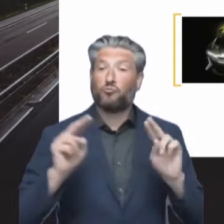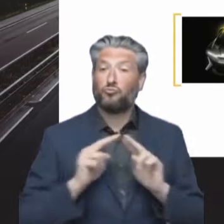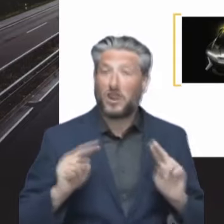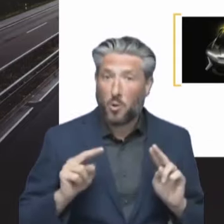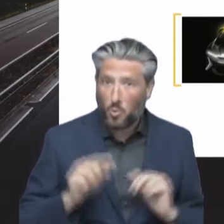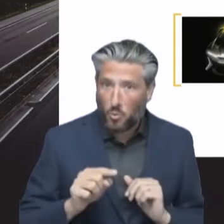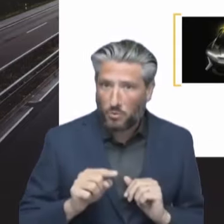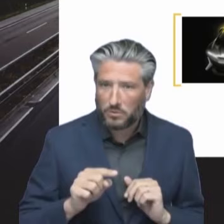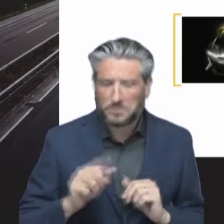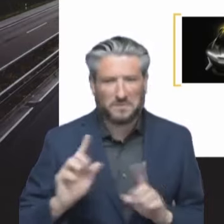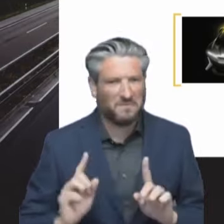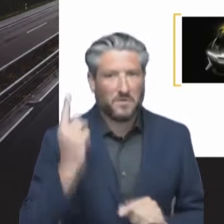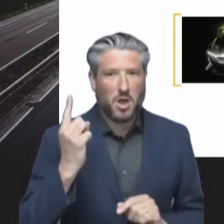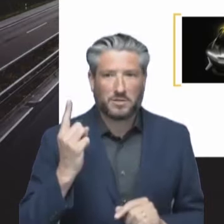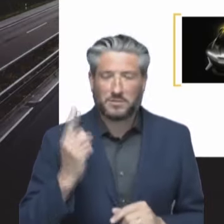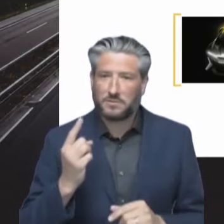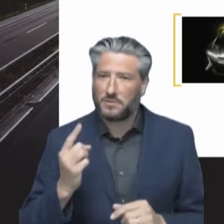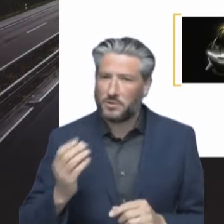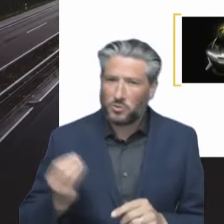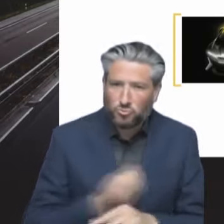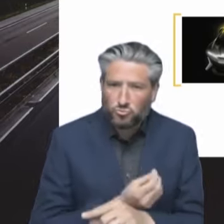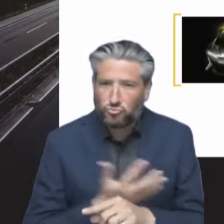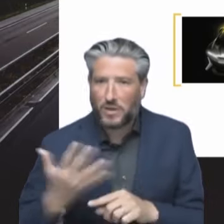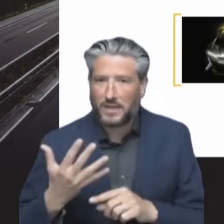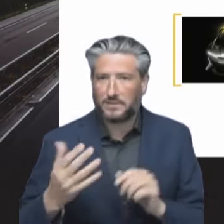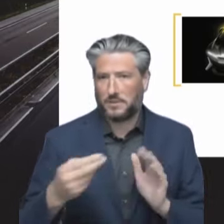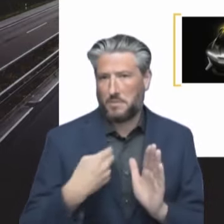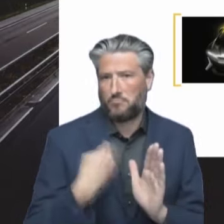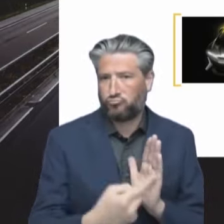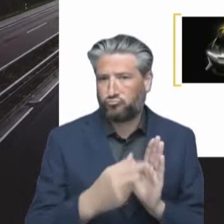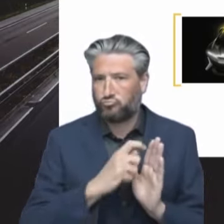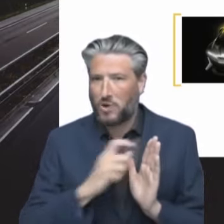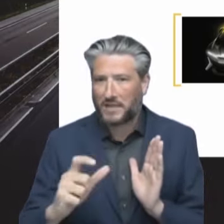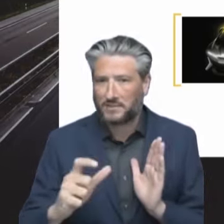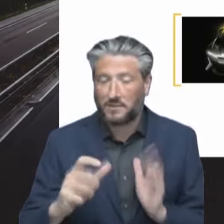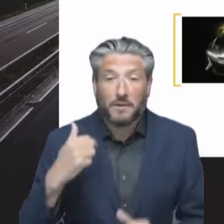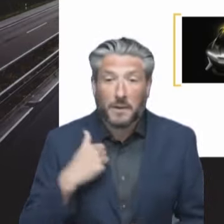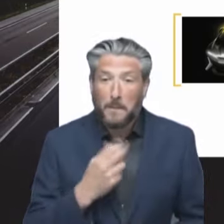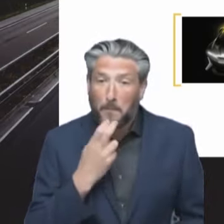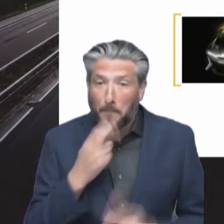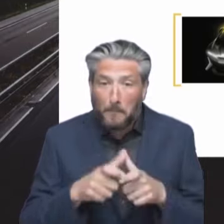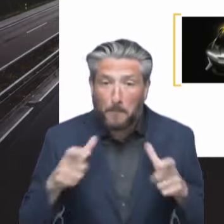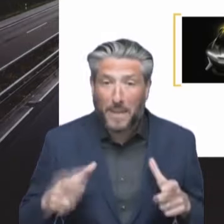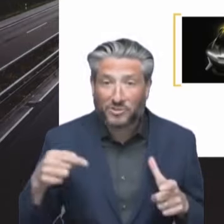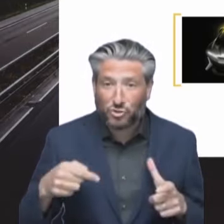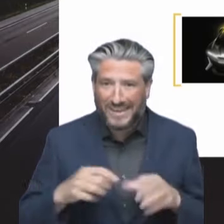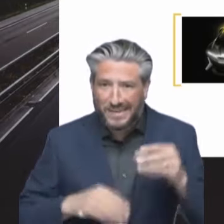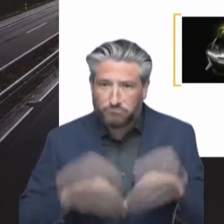with the most electrified range in Europe, with a battery made in France and decarbonized plants.